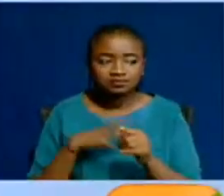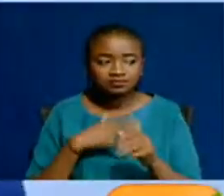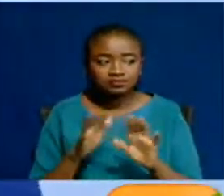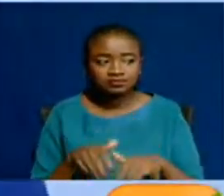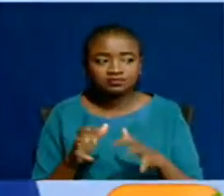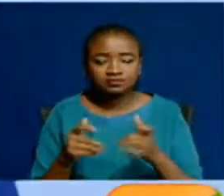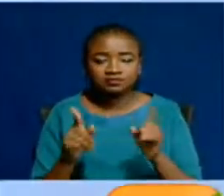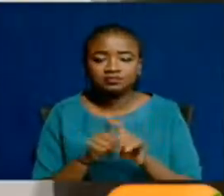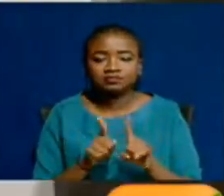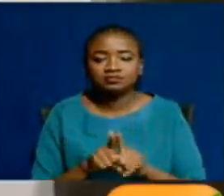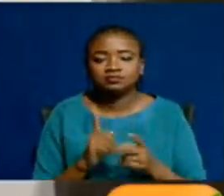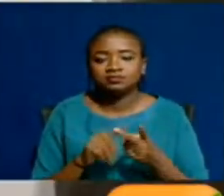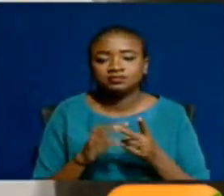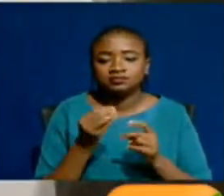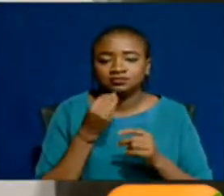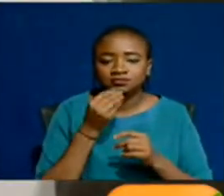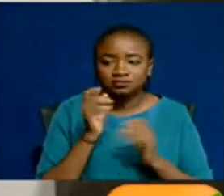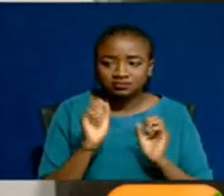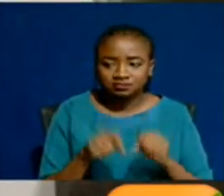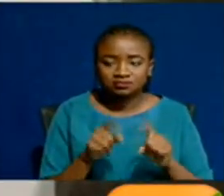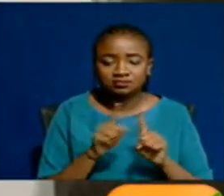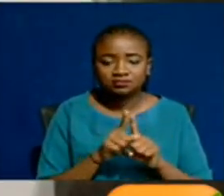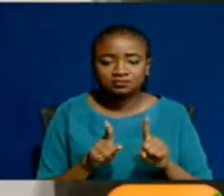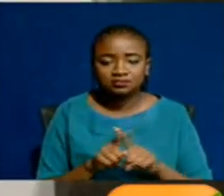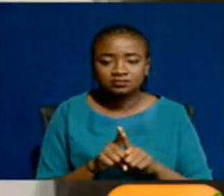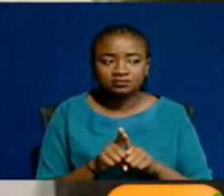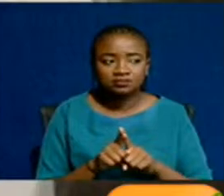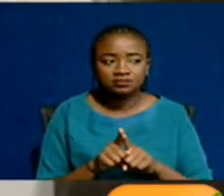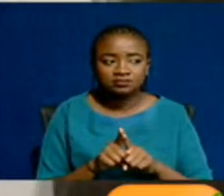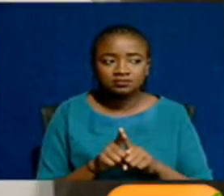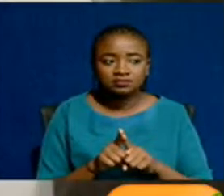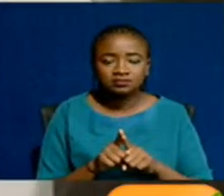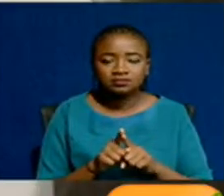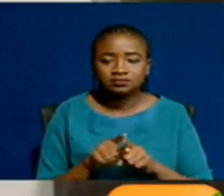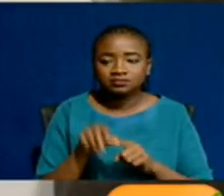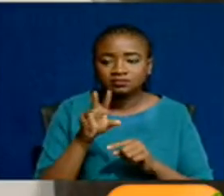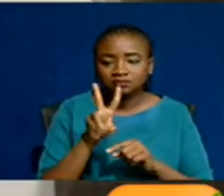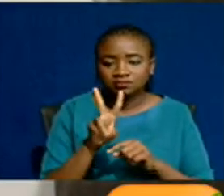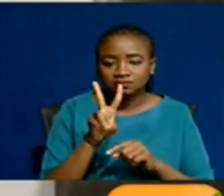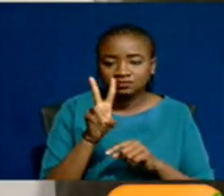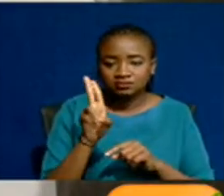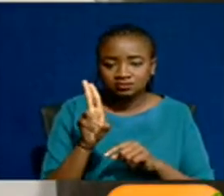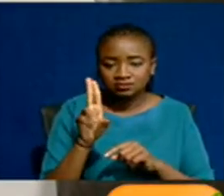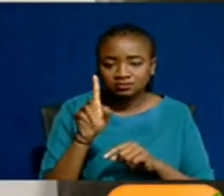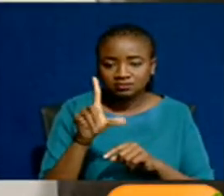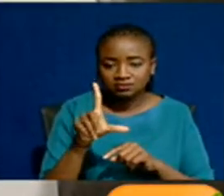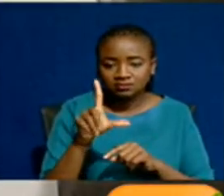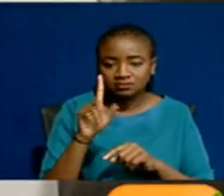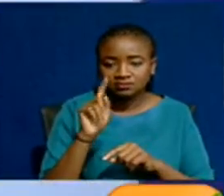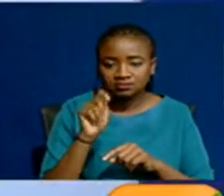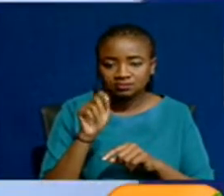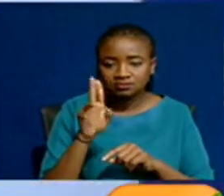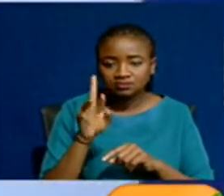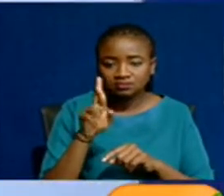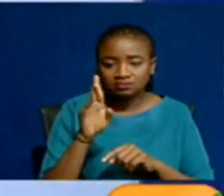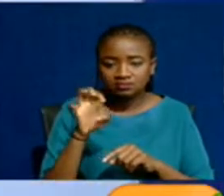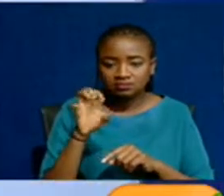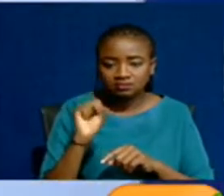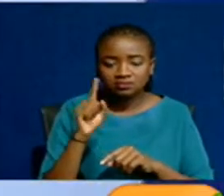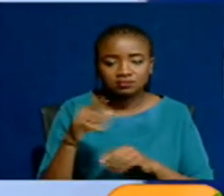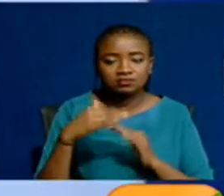predators. Yeah. Another thing is about vultures. Vultures are very important in our ecosystem, and they are most threatened